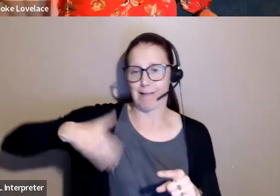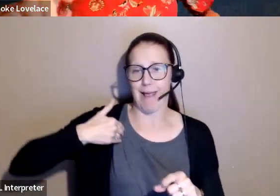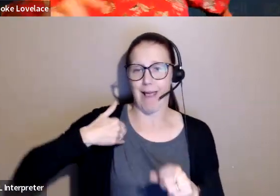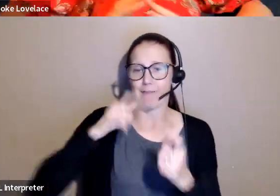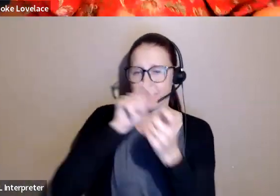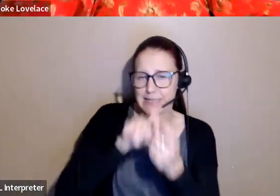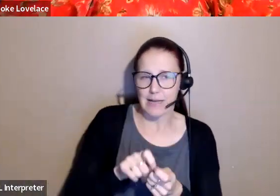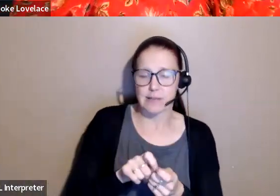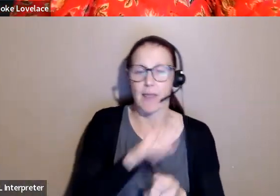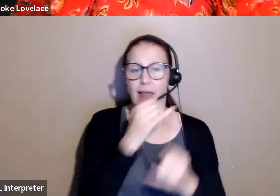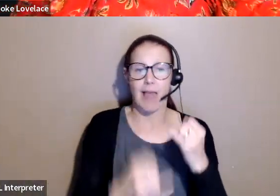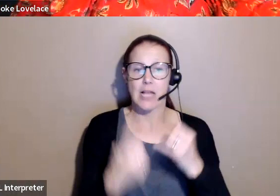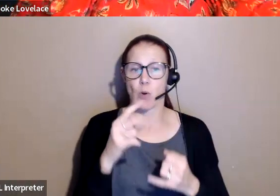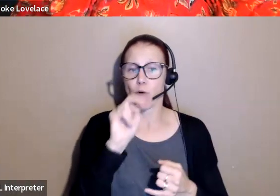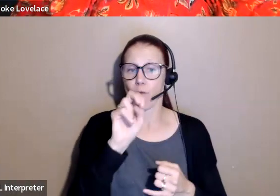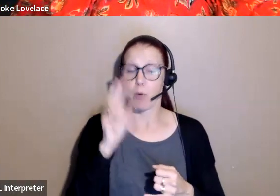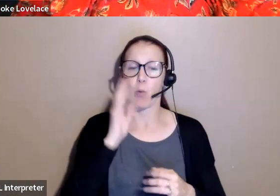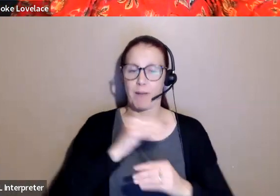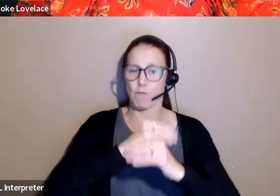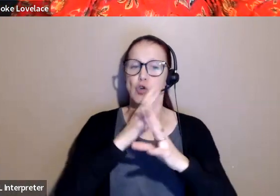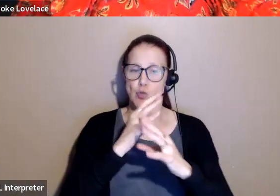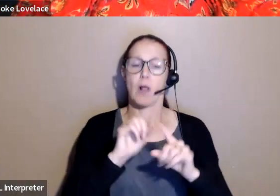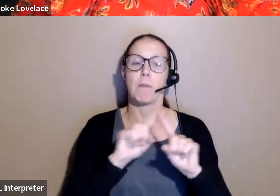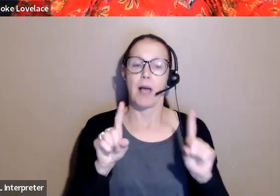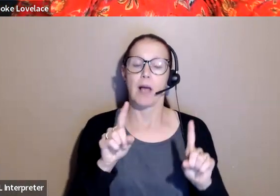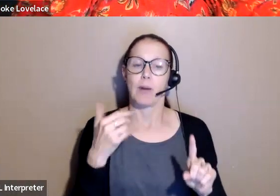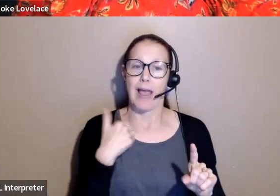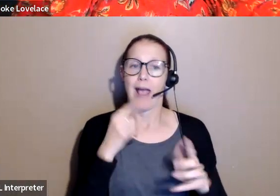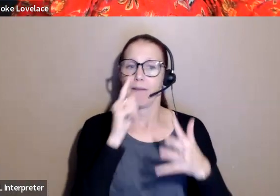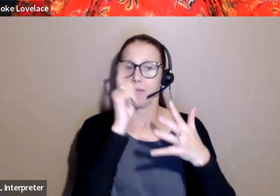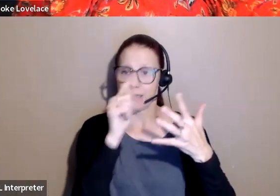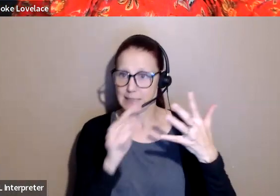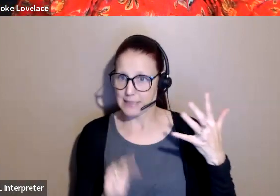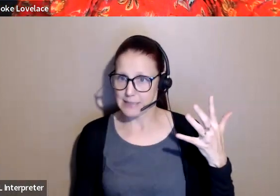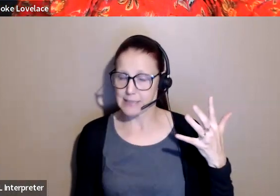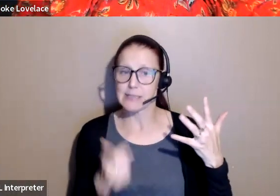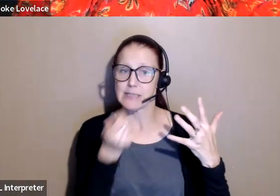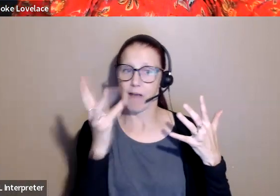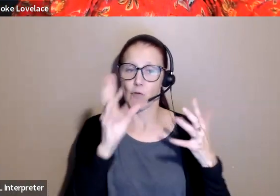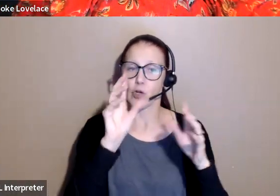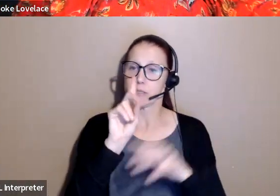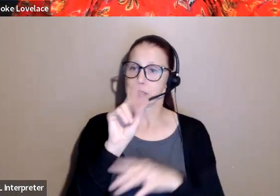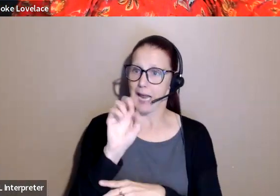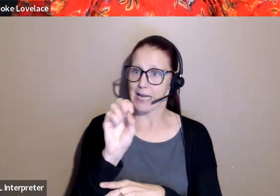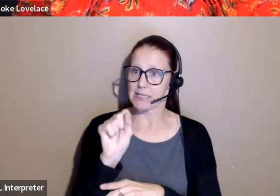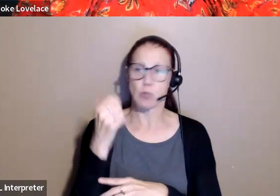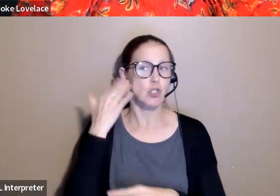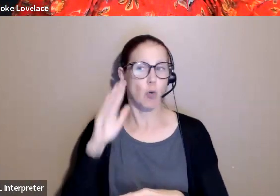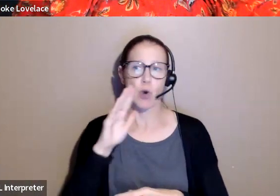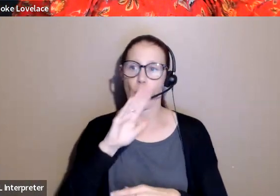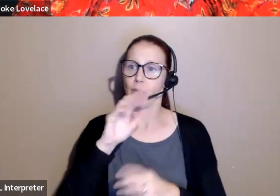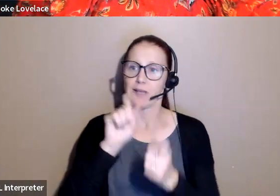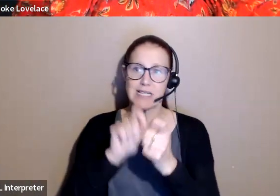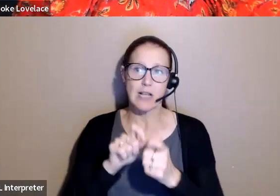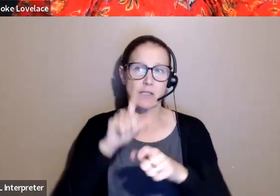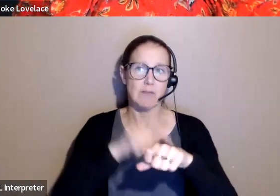will be virtual for anyone, but we have these dates. We just don't know the details of